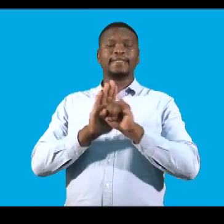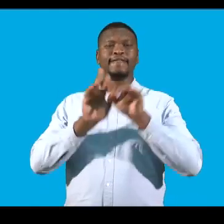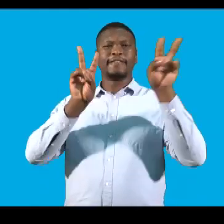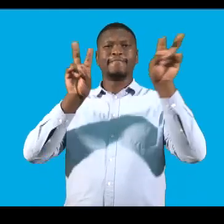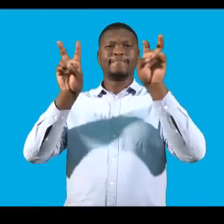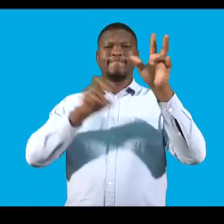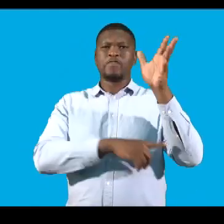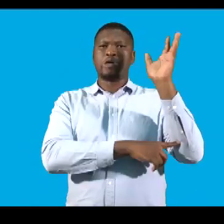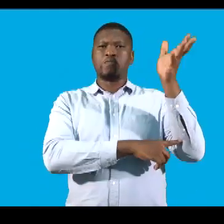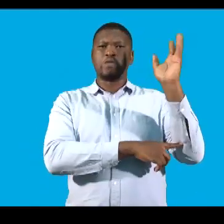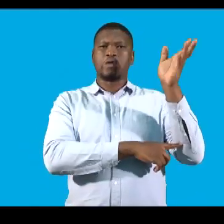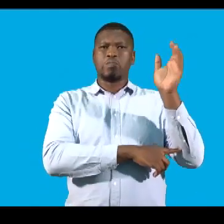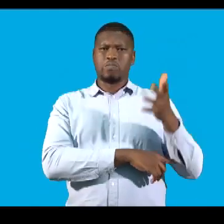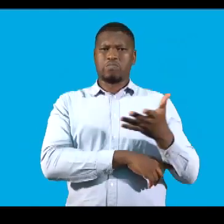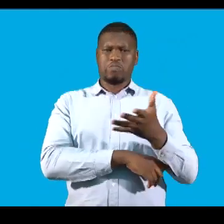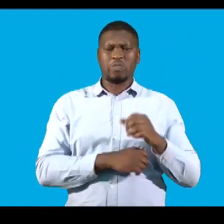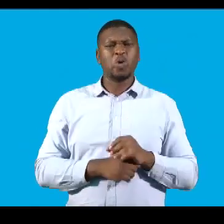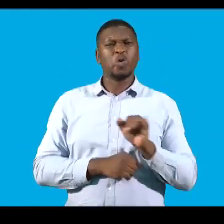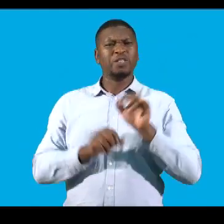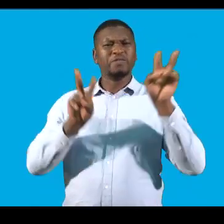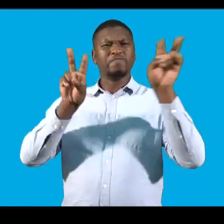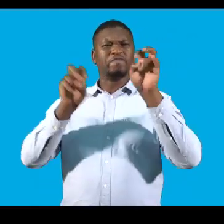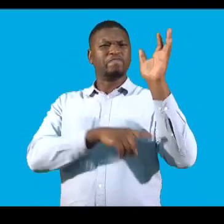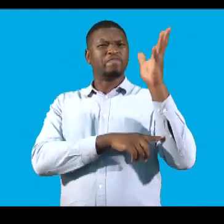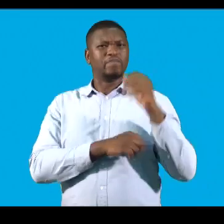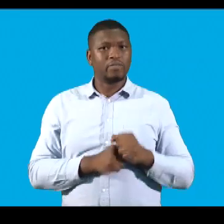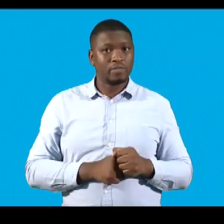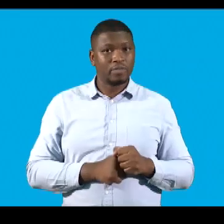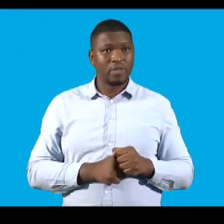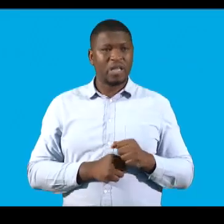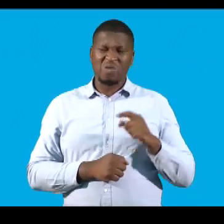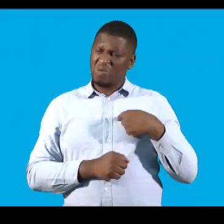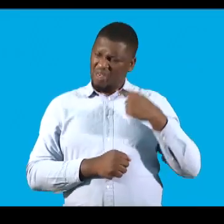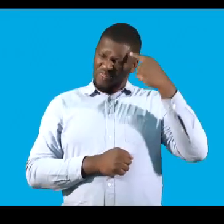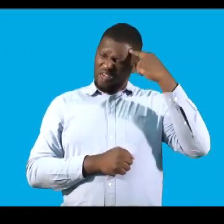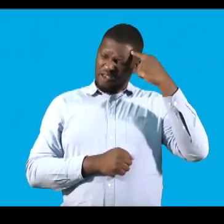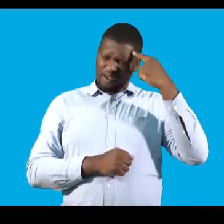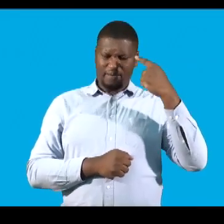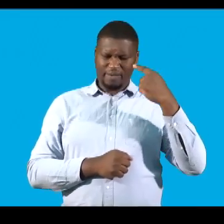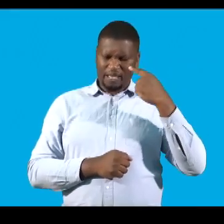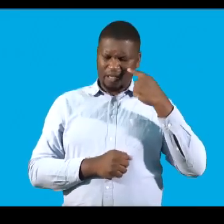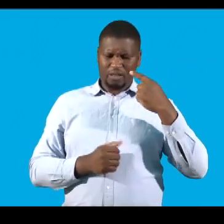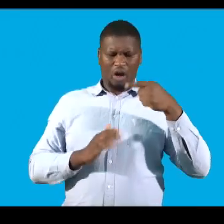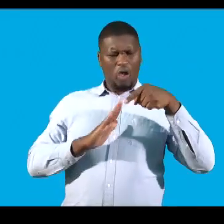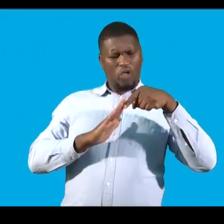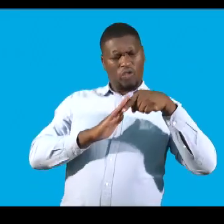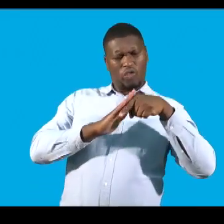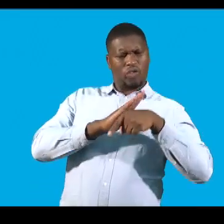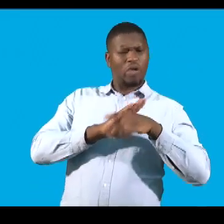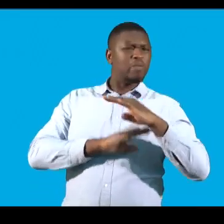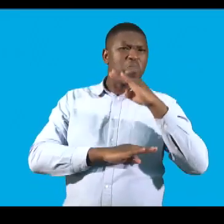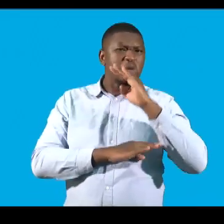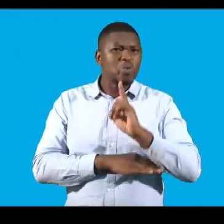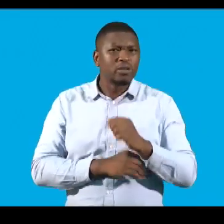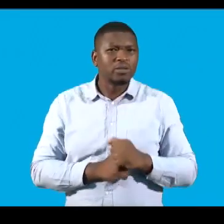So 40 gone down. So gone down, if we think about gone down, what does it imply